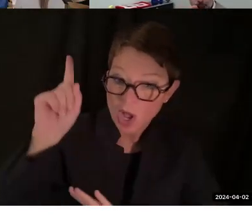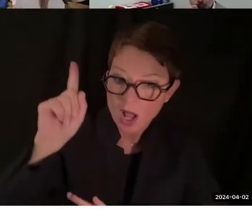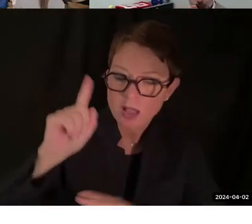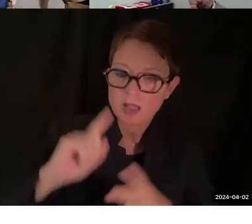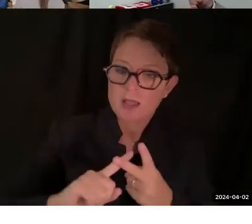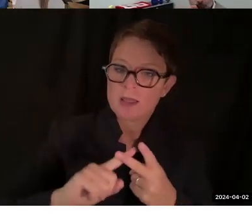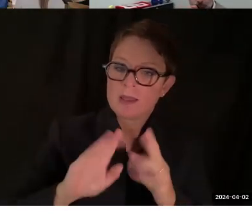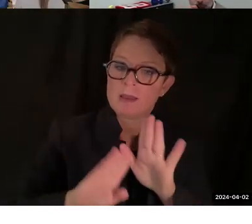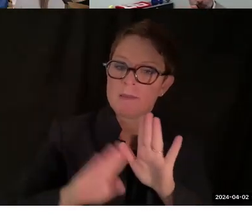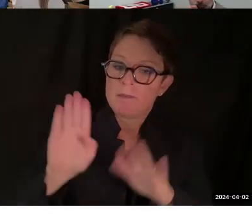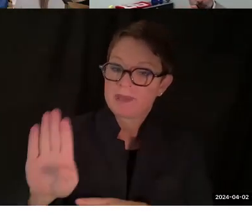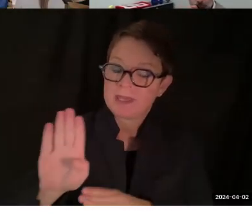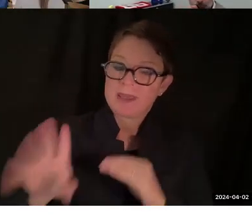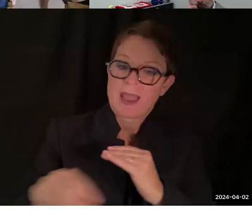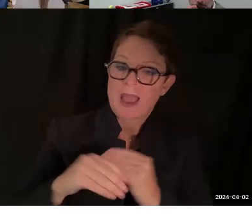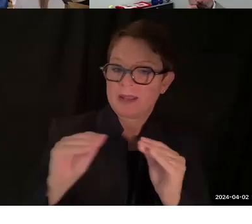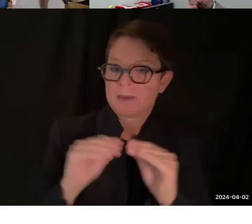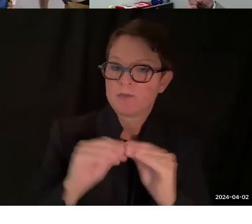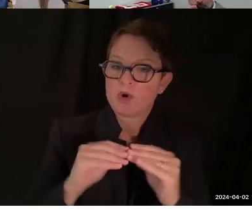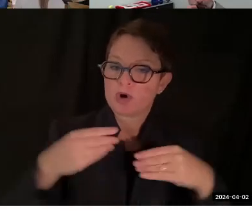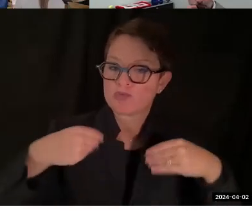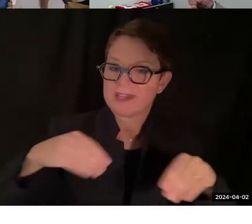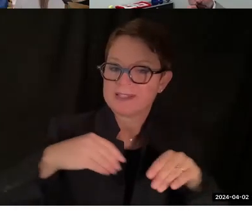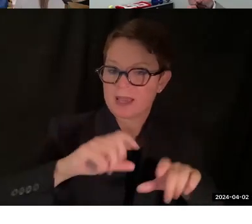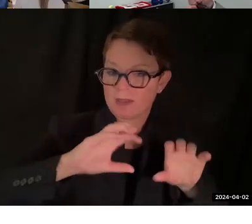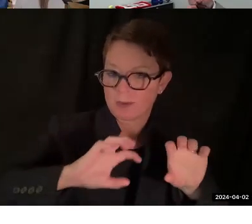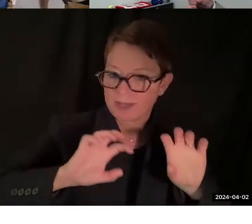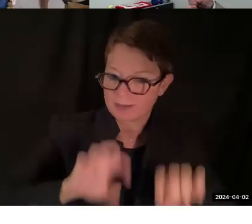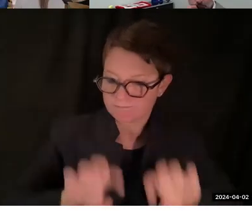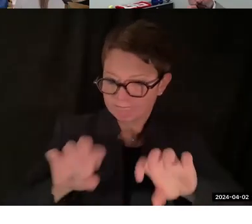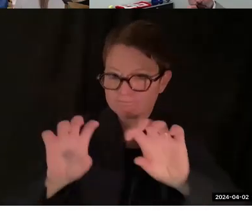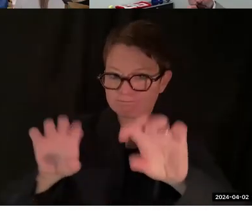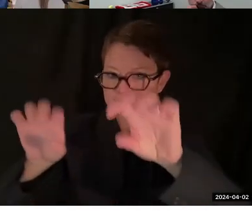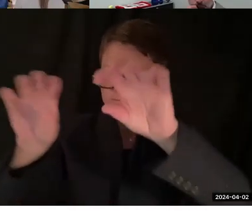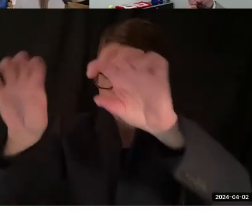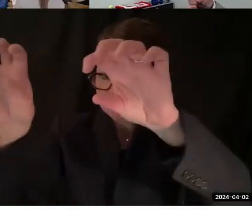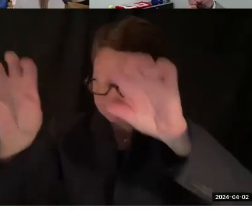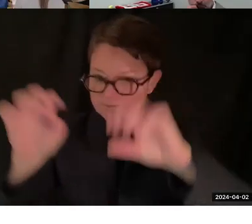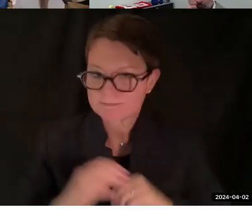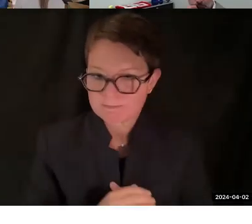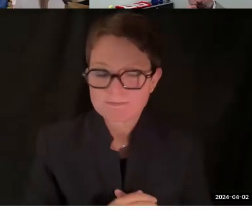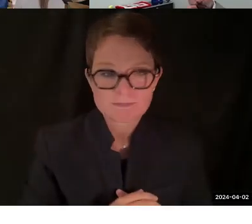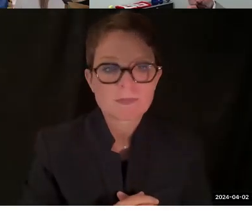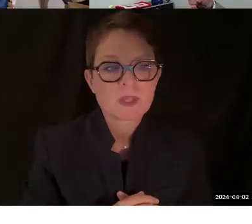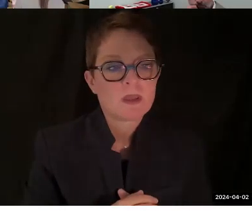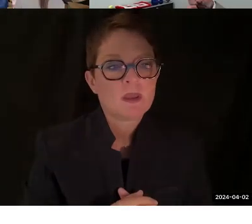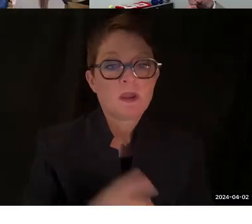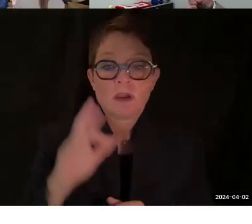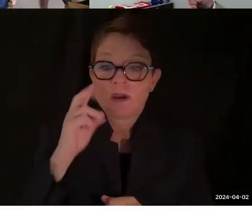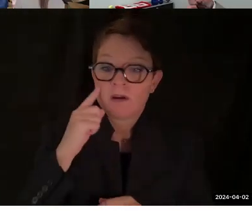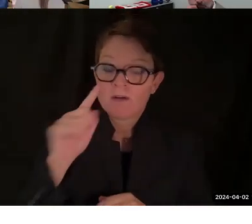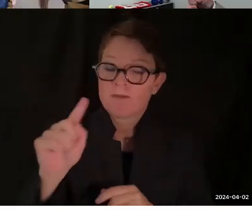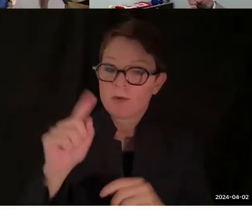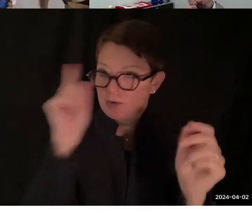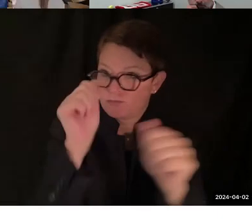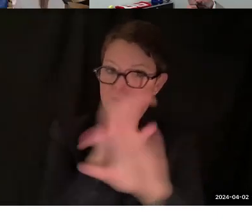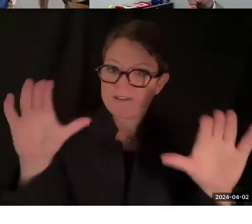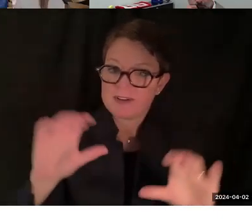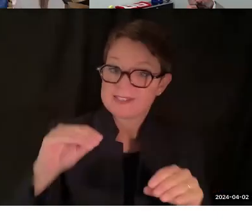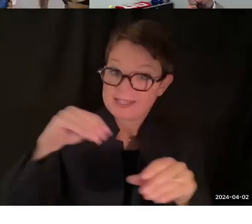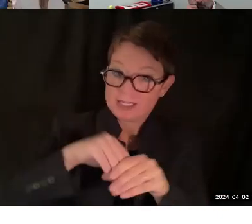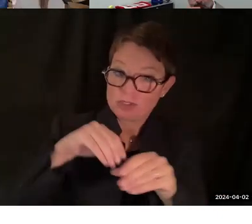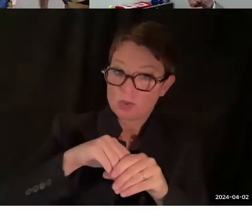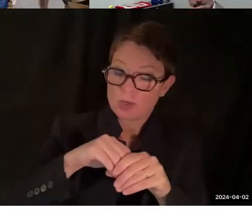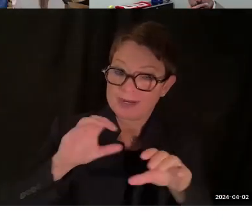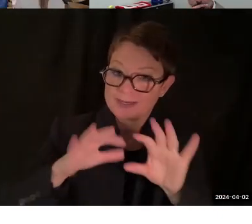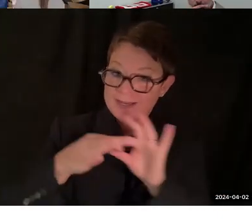B, introducing more retail that could line either side of that connection through. Just for reference, in that indoor